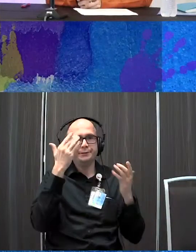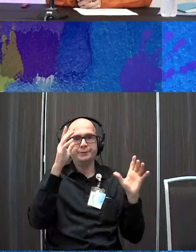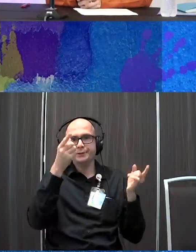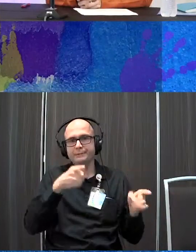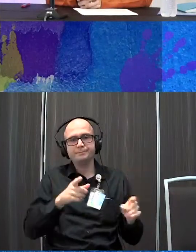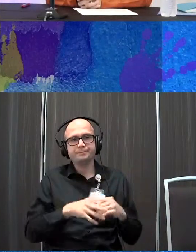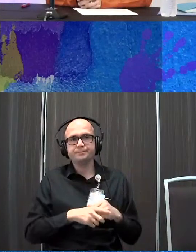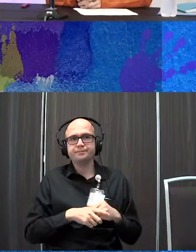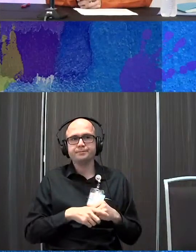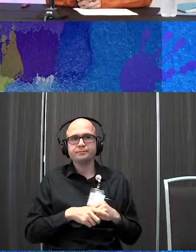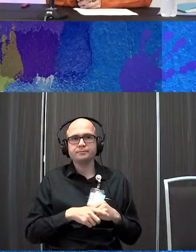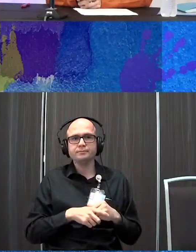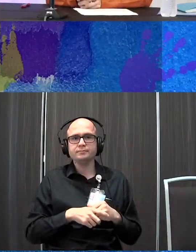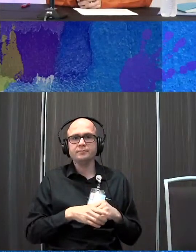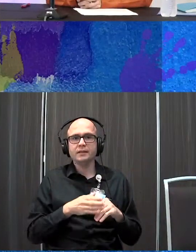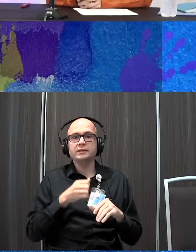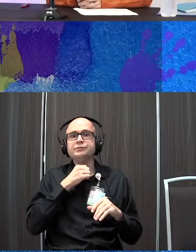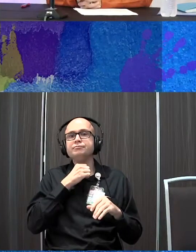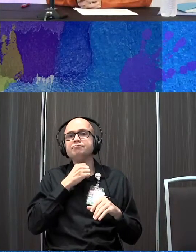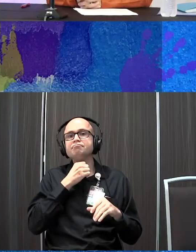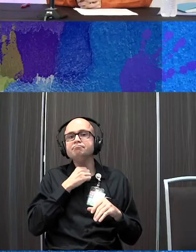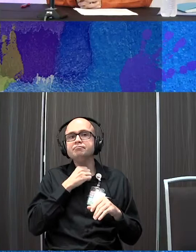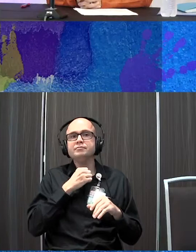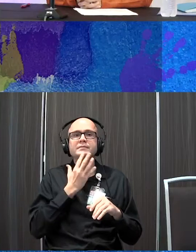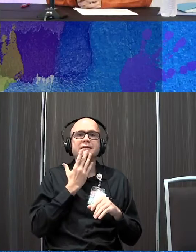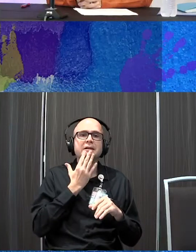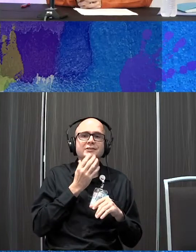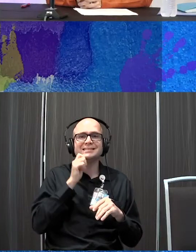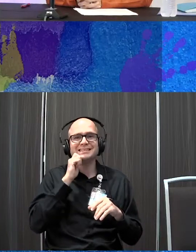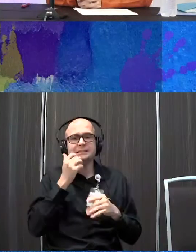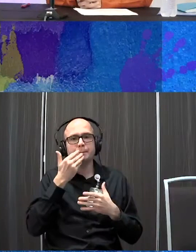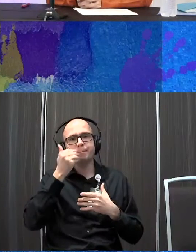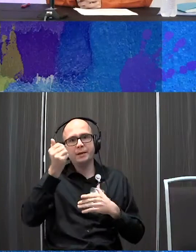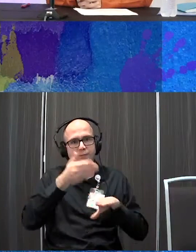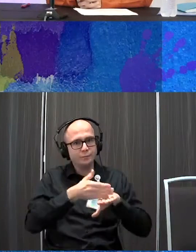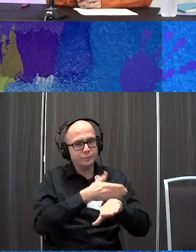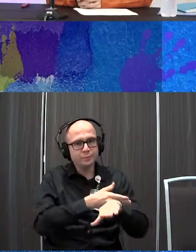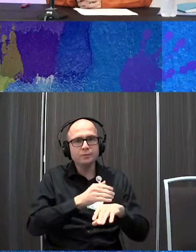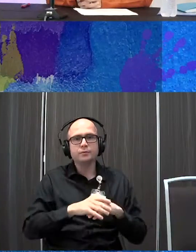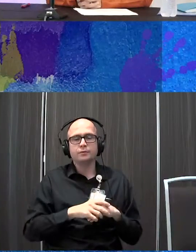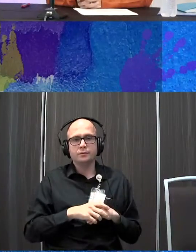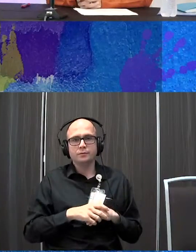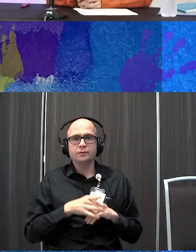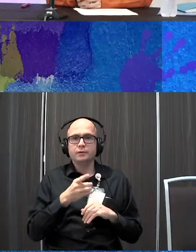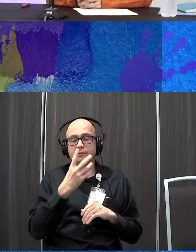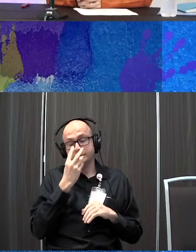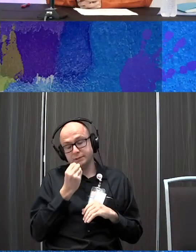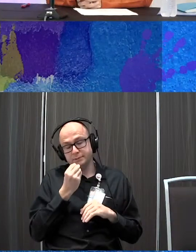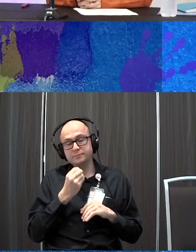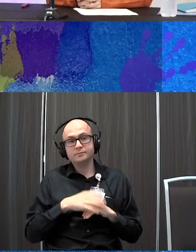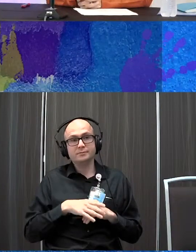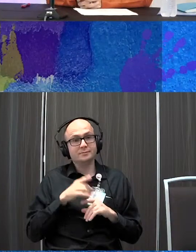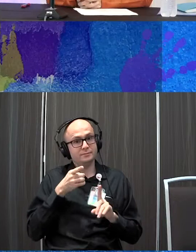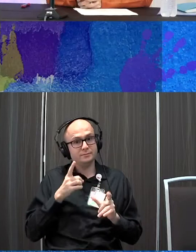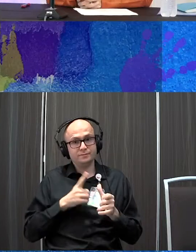on. This was soon after he got his trach. His coloring looks amazing, and he was sleeping. That was probably one of